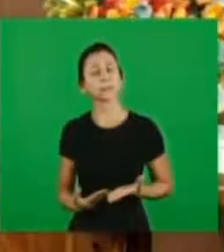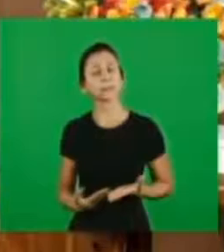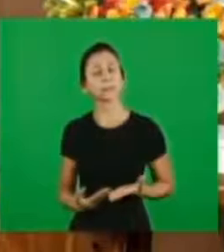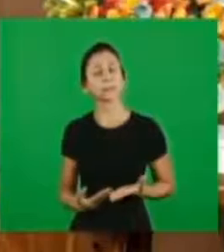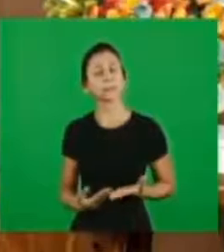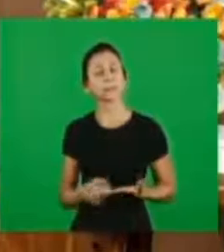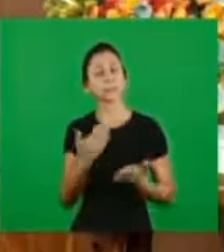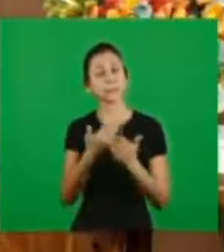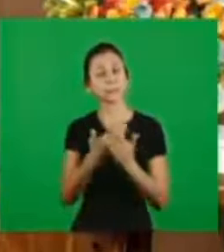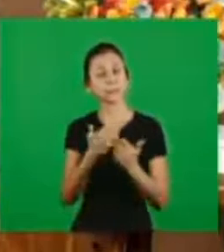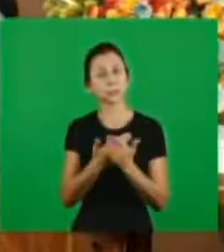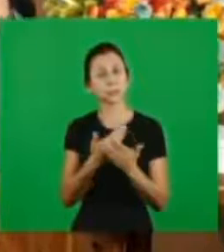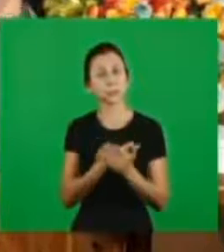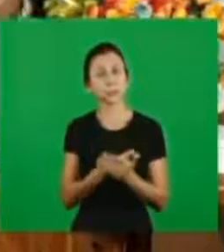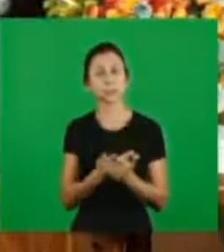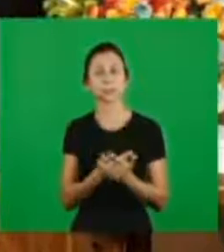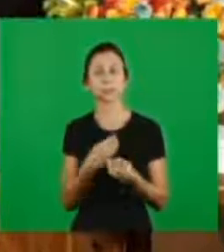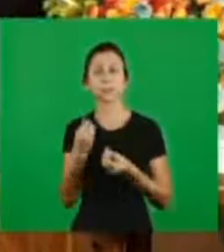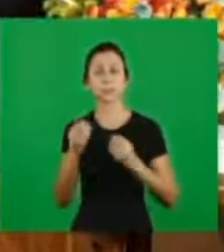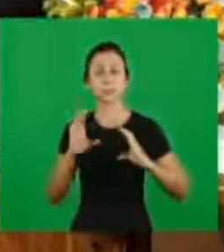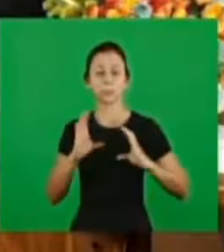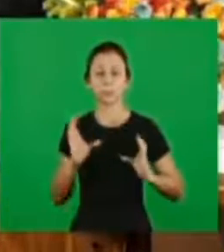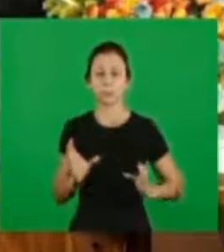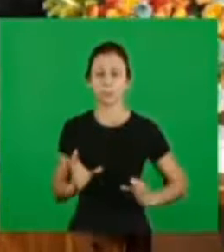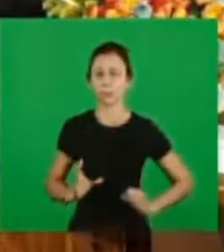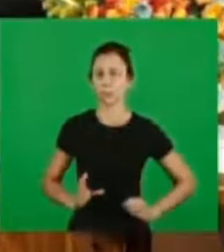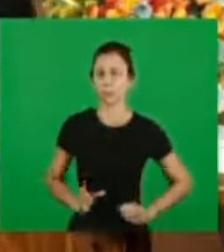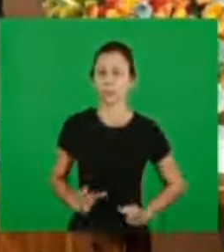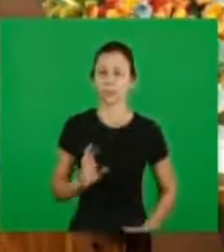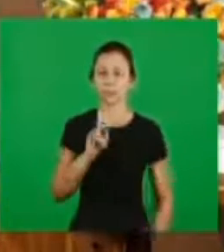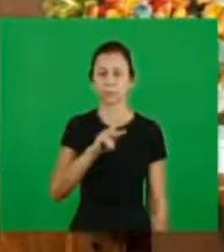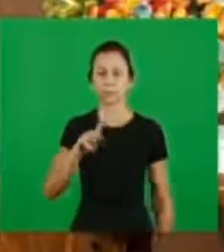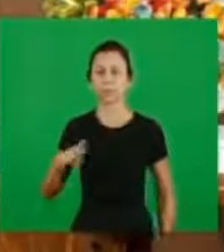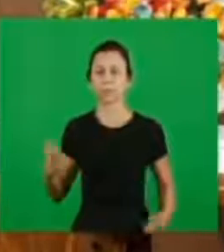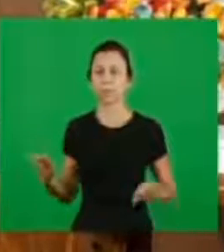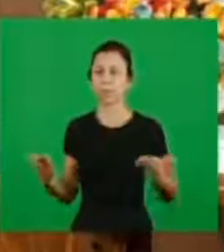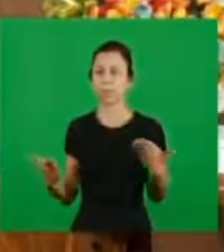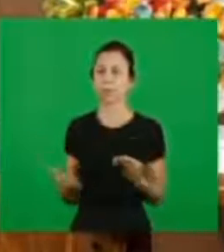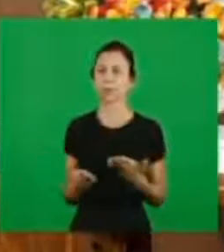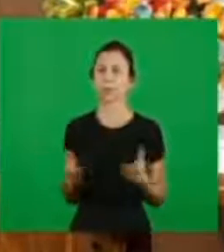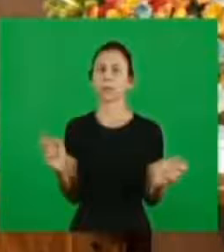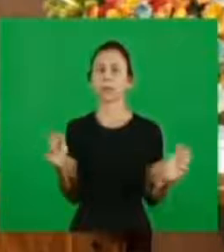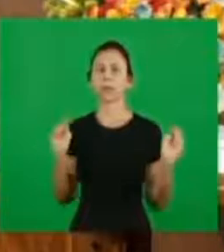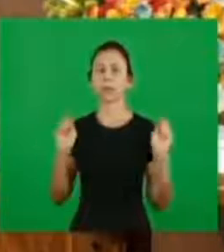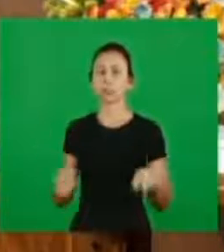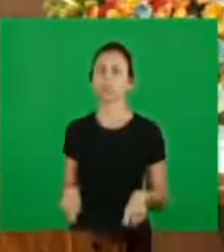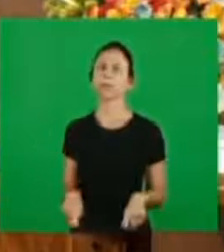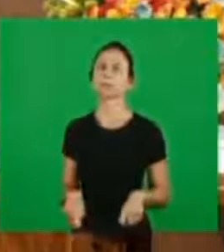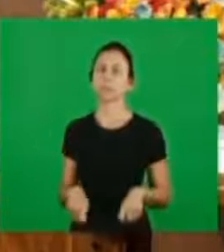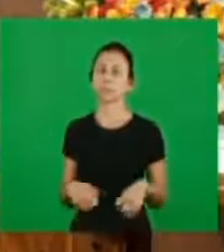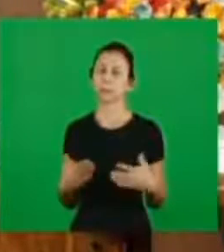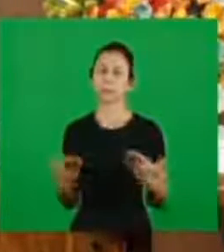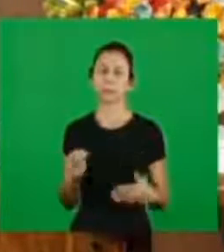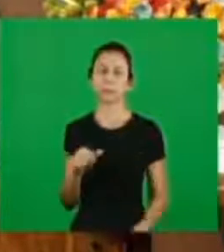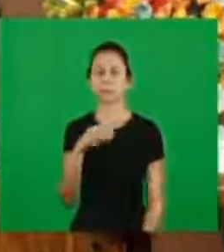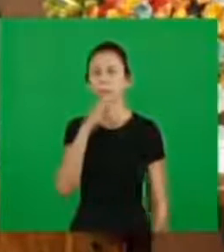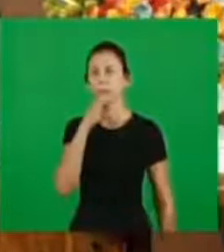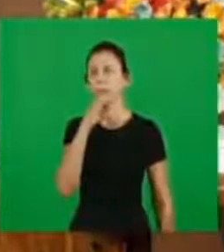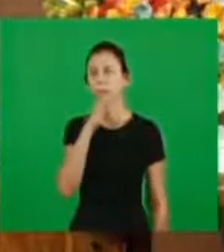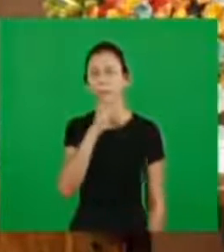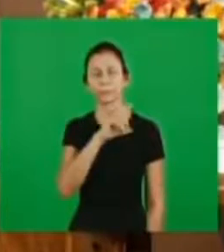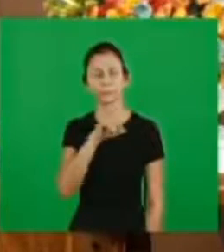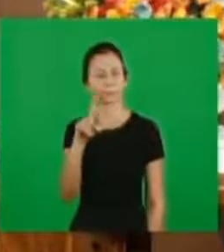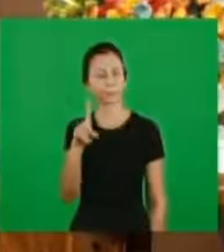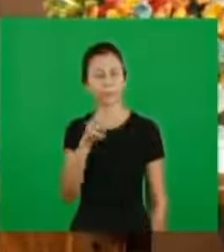say, but what they need to be. Now, how effective and the efficacy of what they